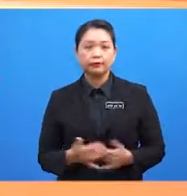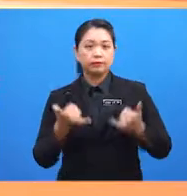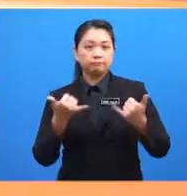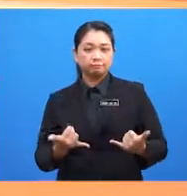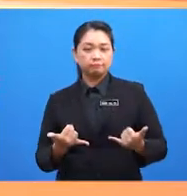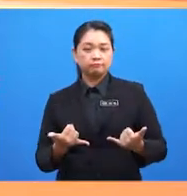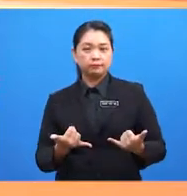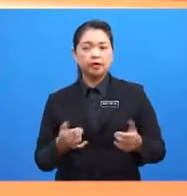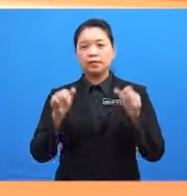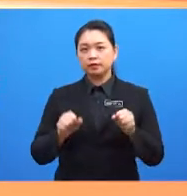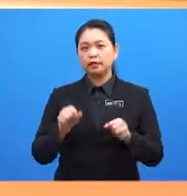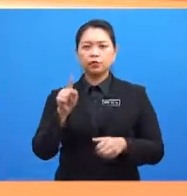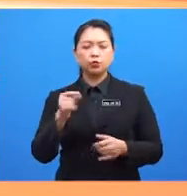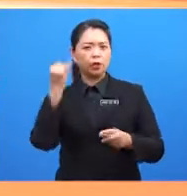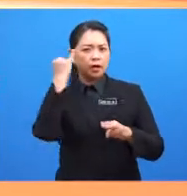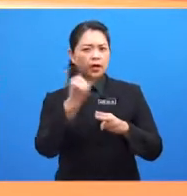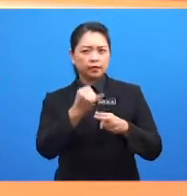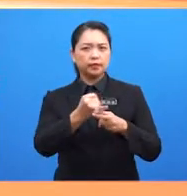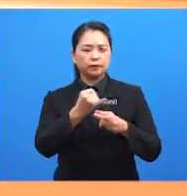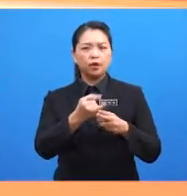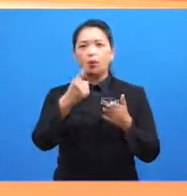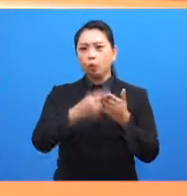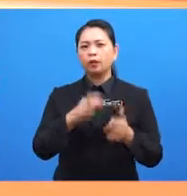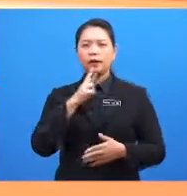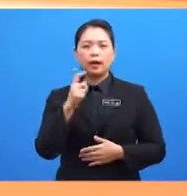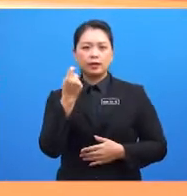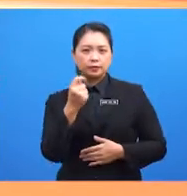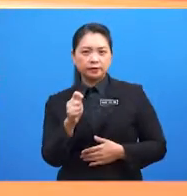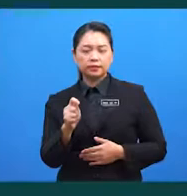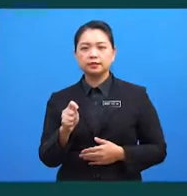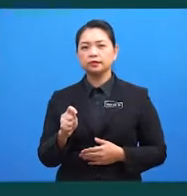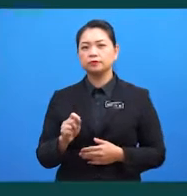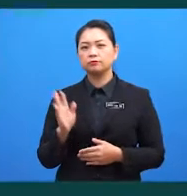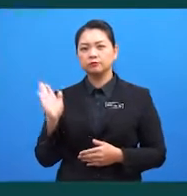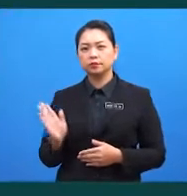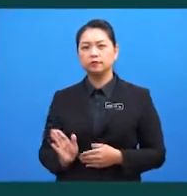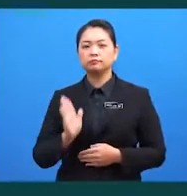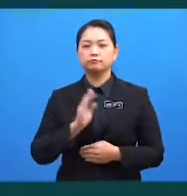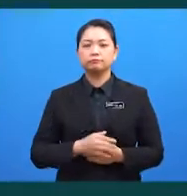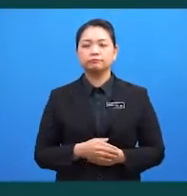Now, can you identify what are these pictures?